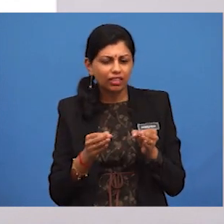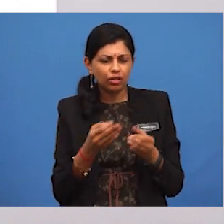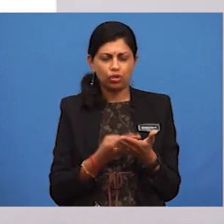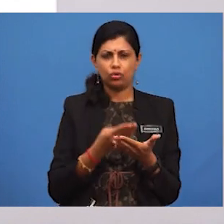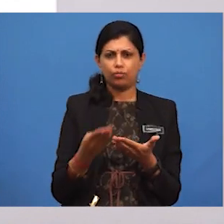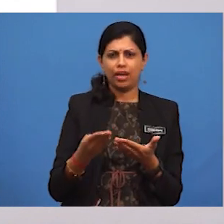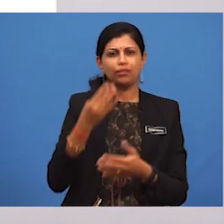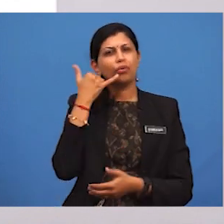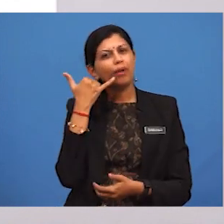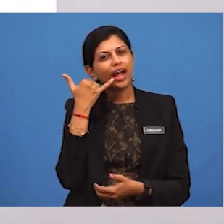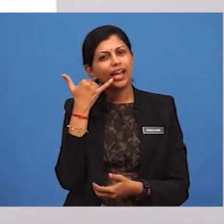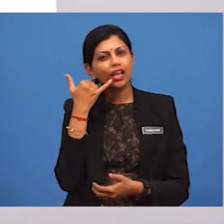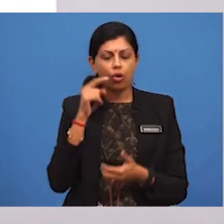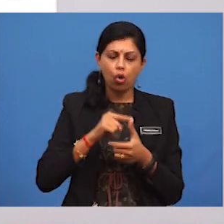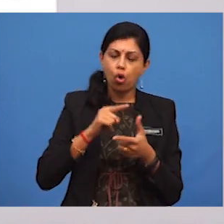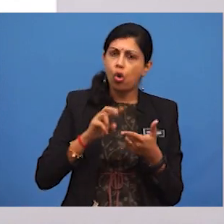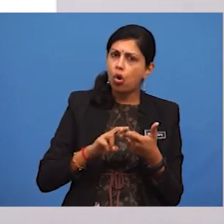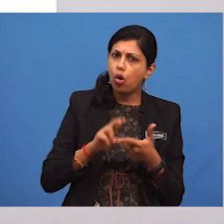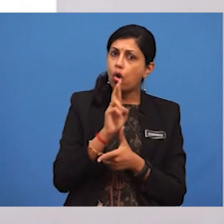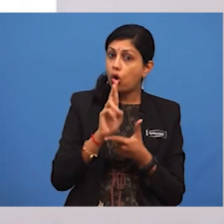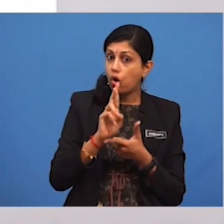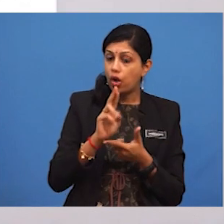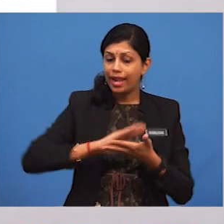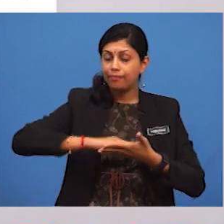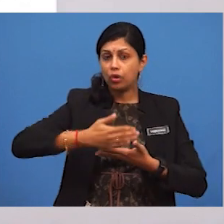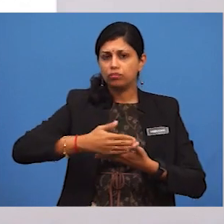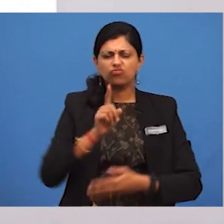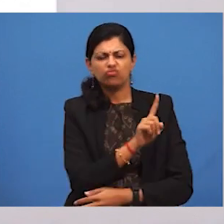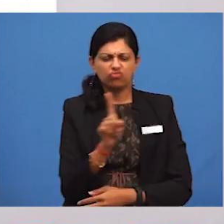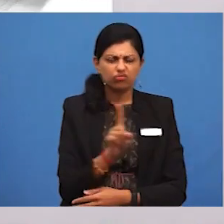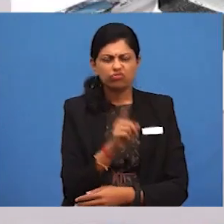a mobile phone or a laptop.